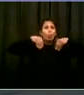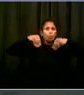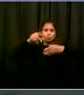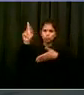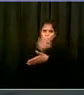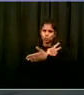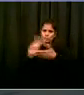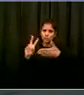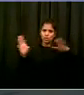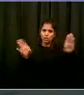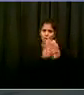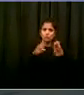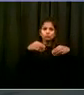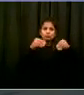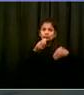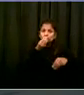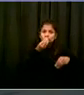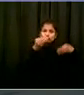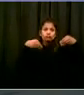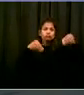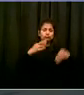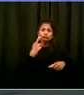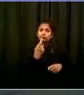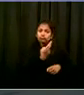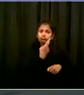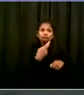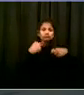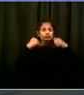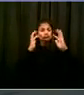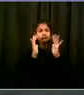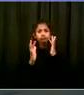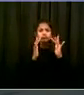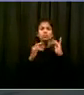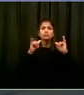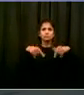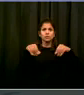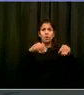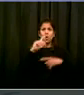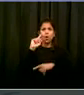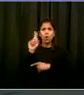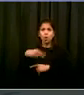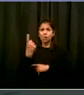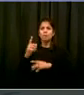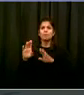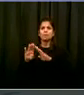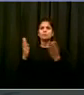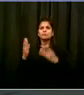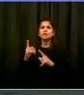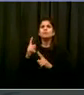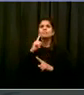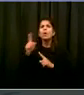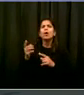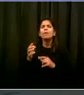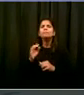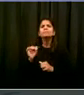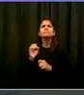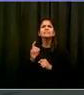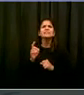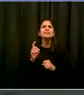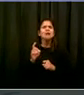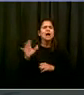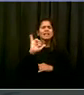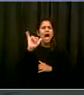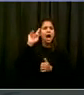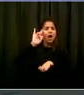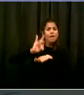designation or a 28-day. The state is starting with the 14-day measure and a reevaluation after 14 days. And the state has